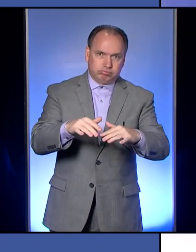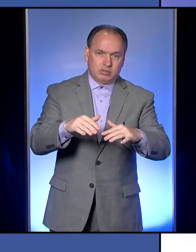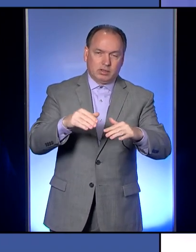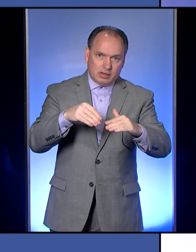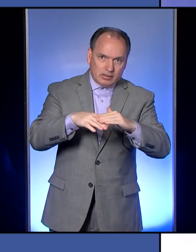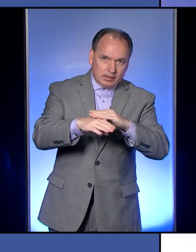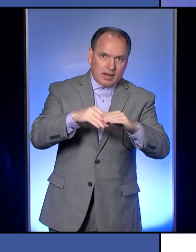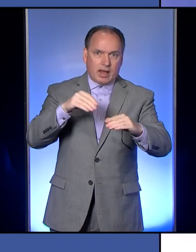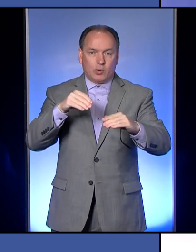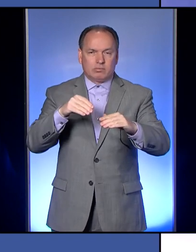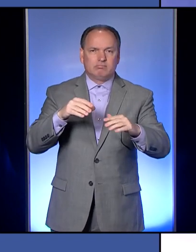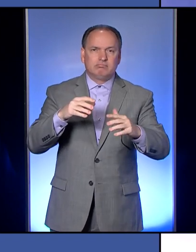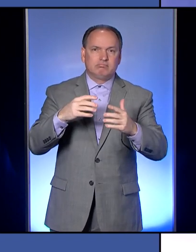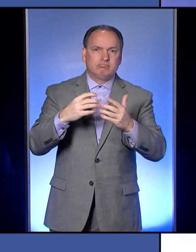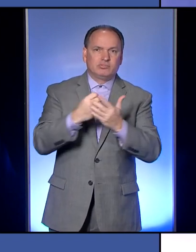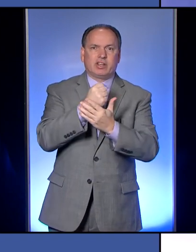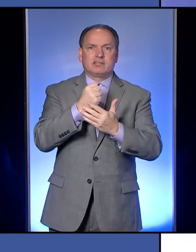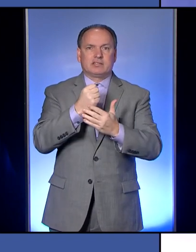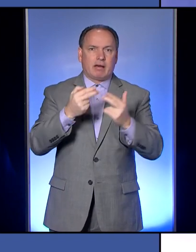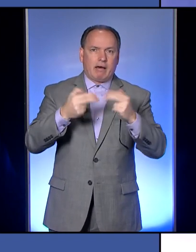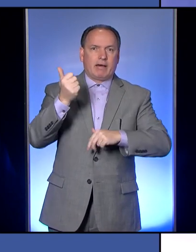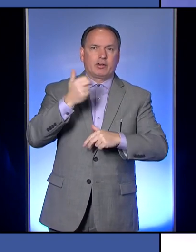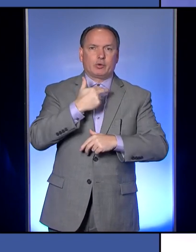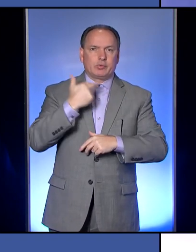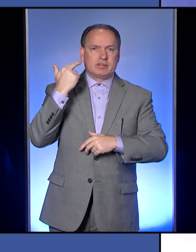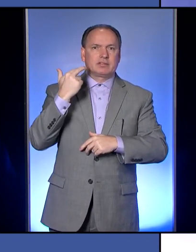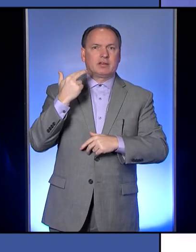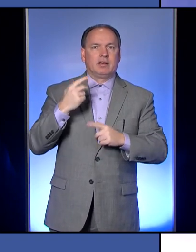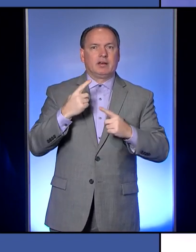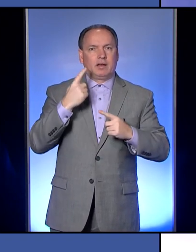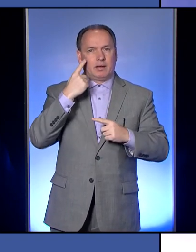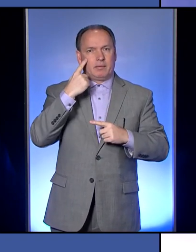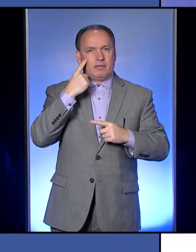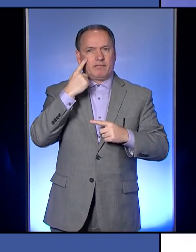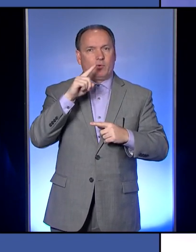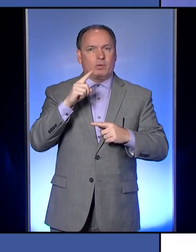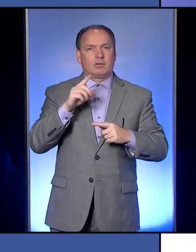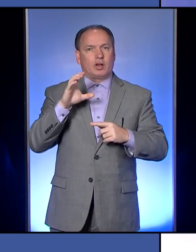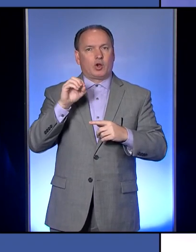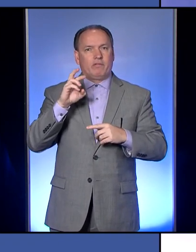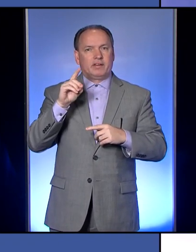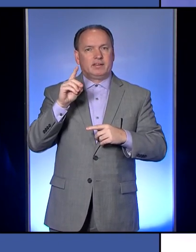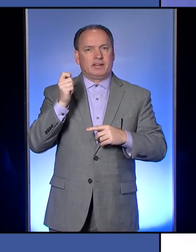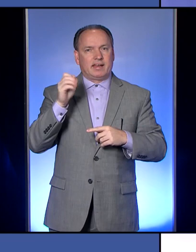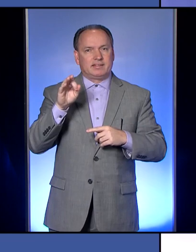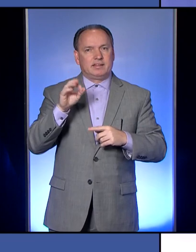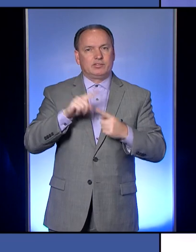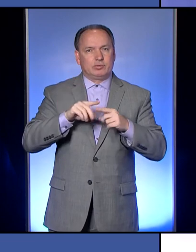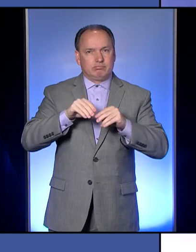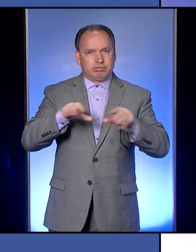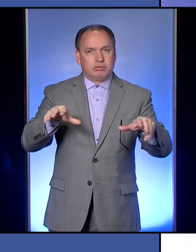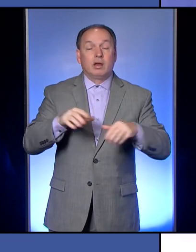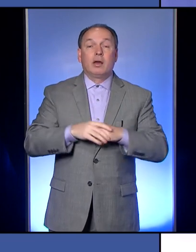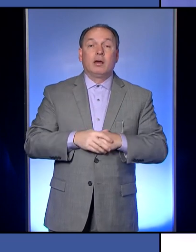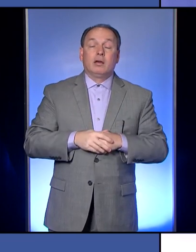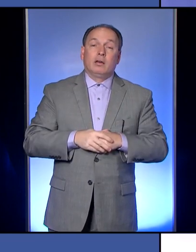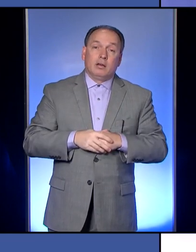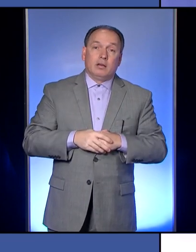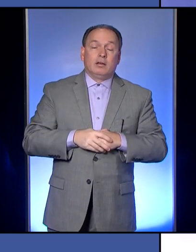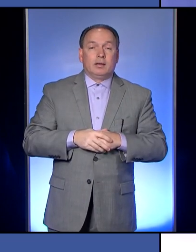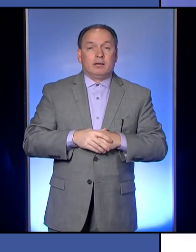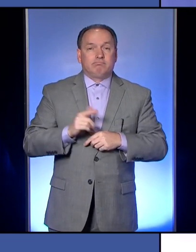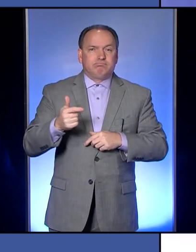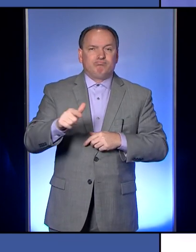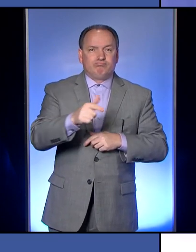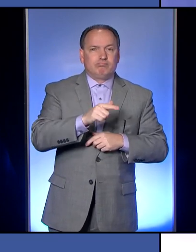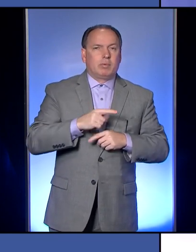are greater of COVID-19 being passed on from one person to another. Regarding the specific case, as I